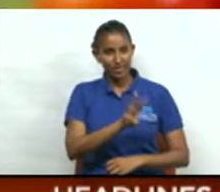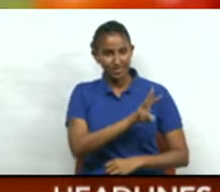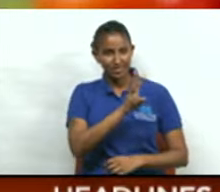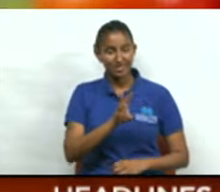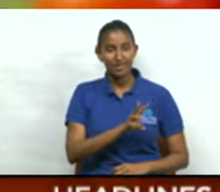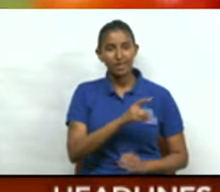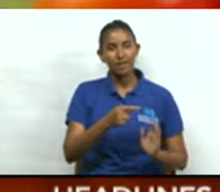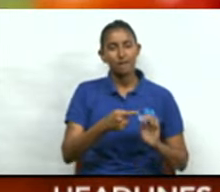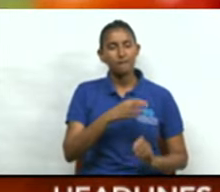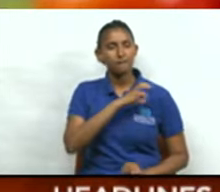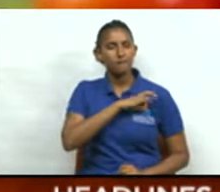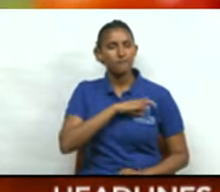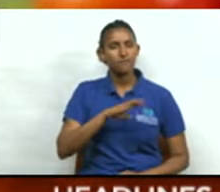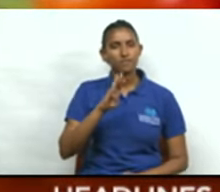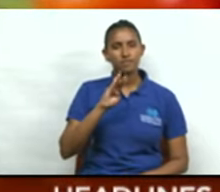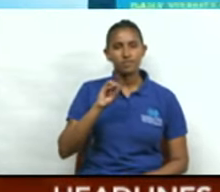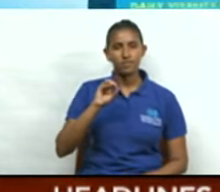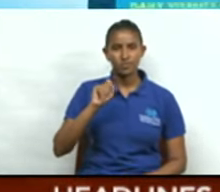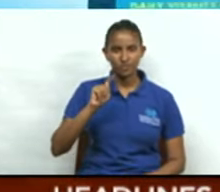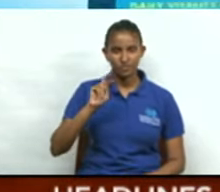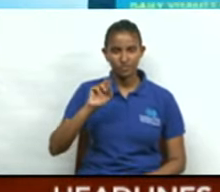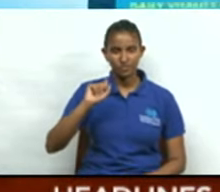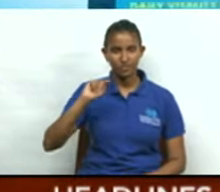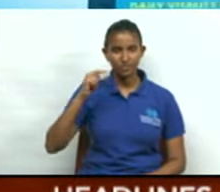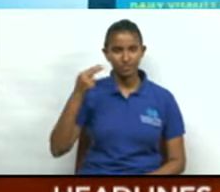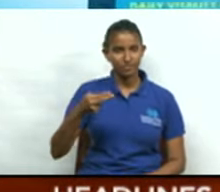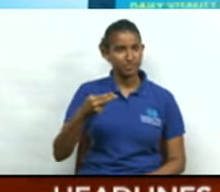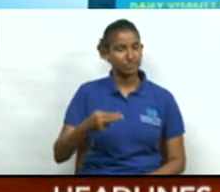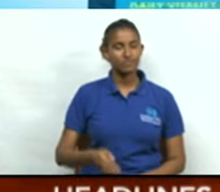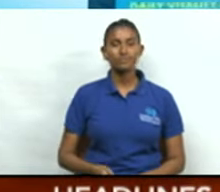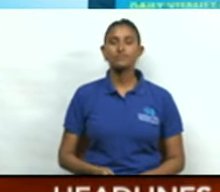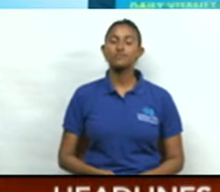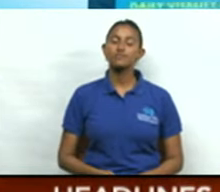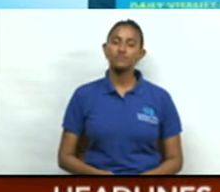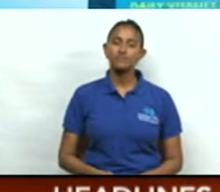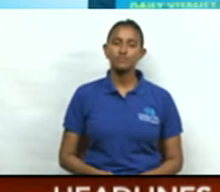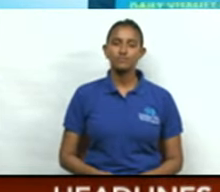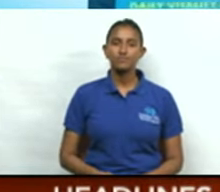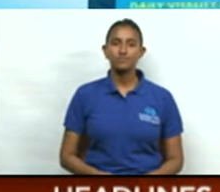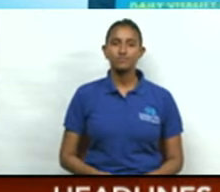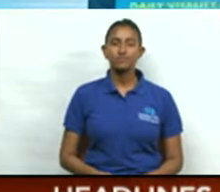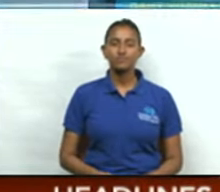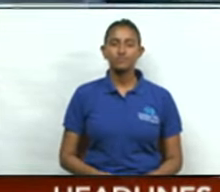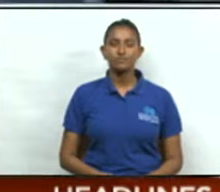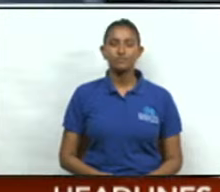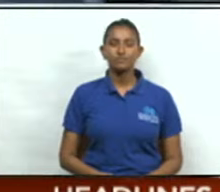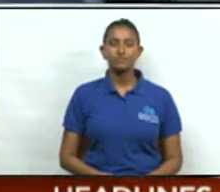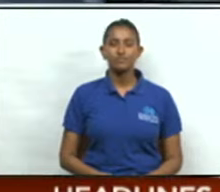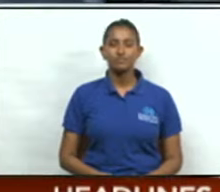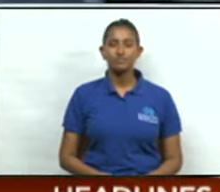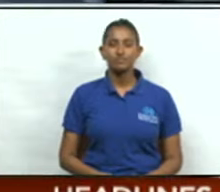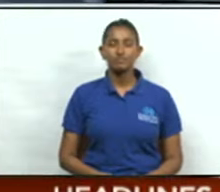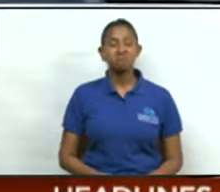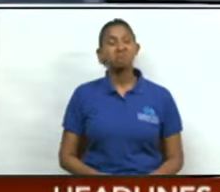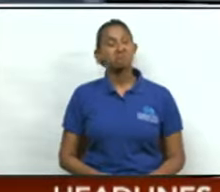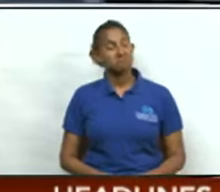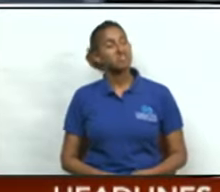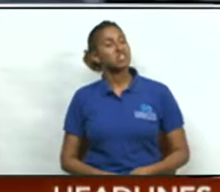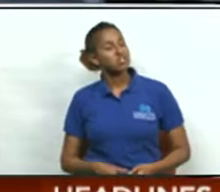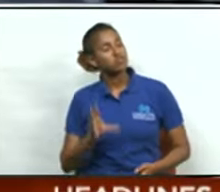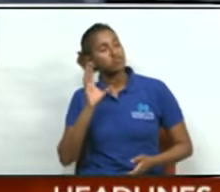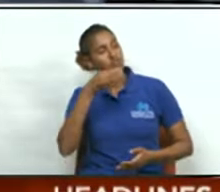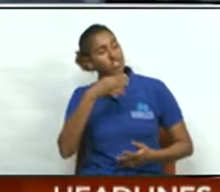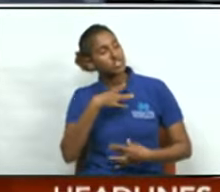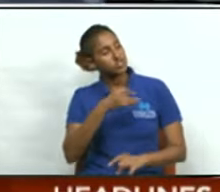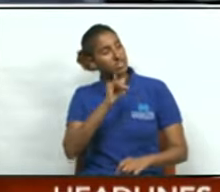Wellness Wednesday, brought to you by BioStrength. Get what you need naturally. The irony of that story just before the